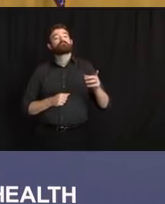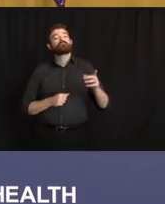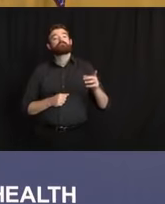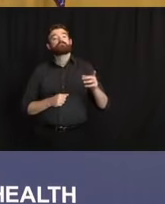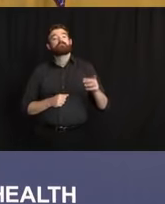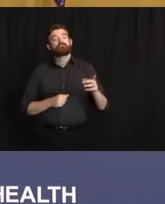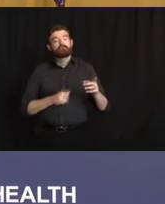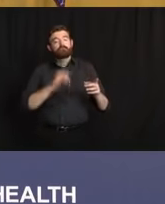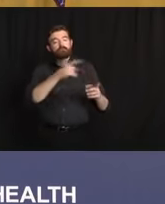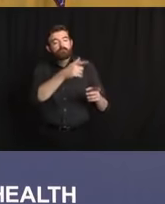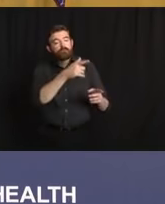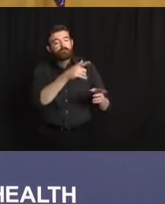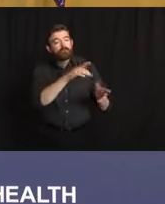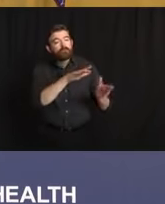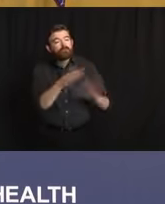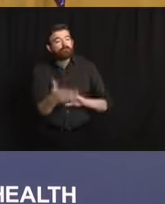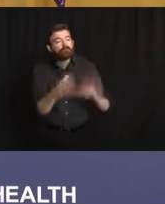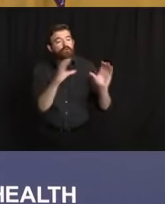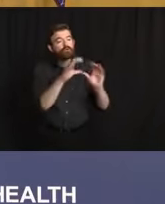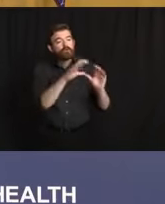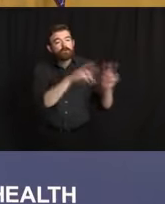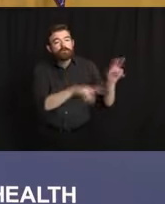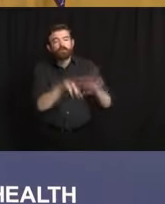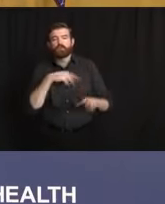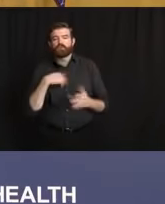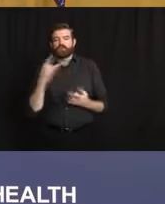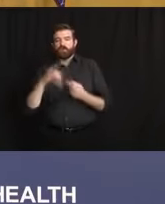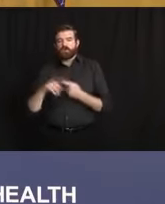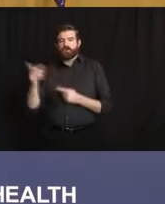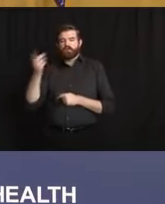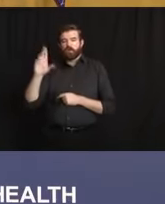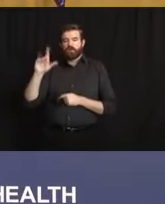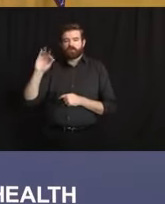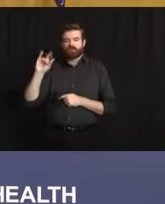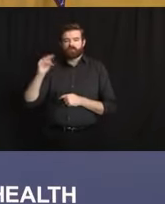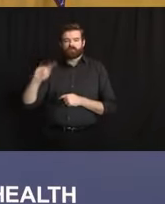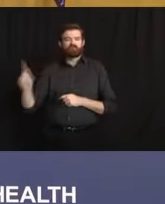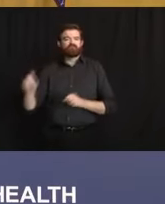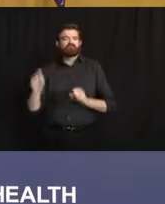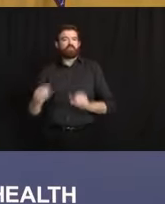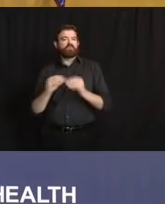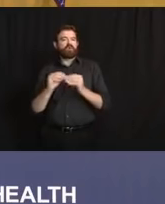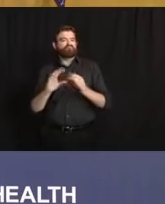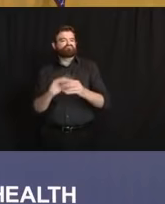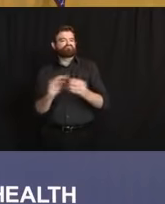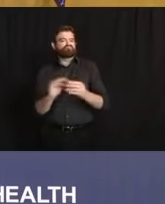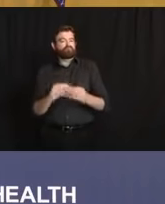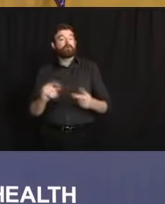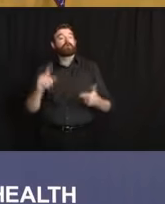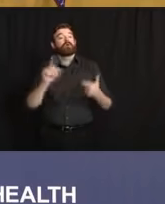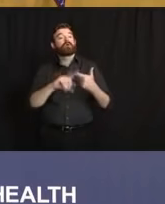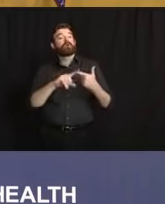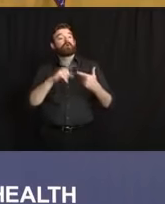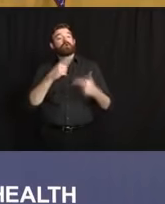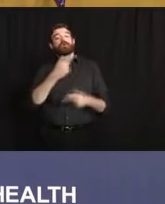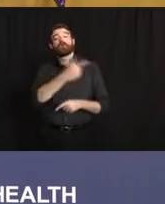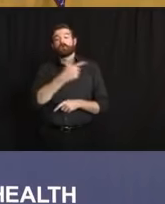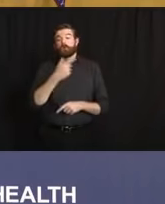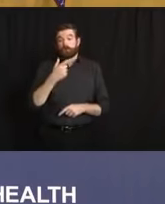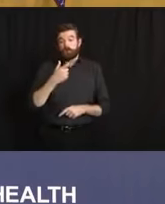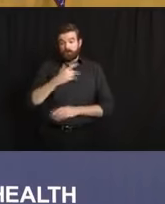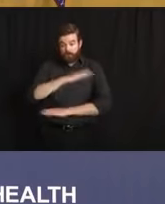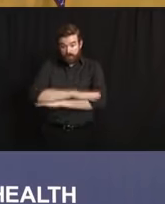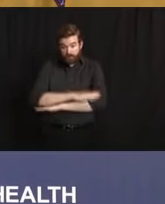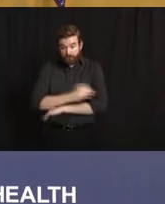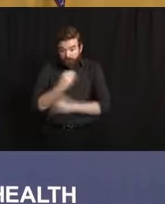that whole process, and Judy will oversee that, if that's okay. You're not required to wear them at the table. And by the way, I've now dined